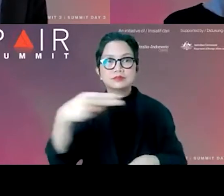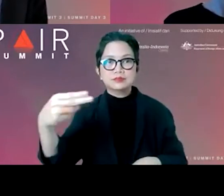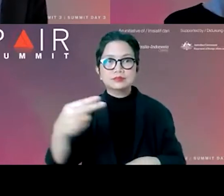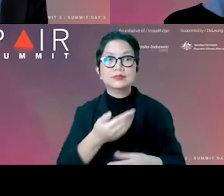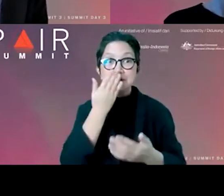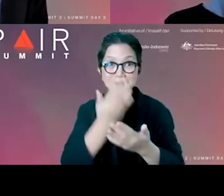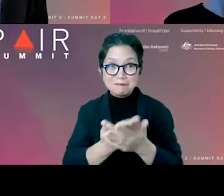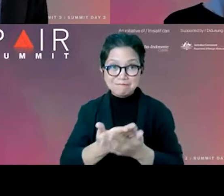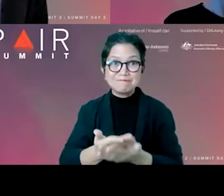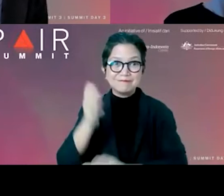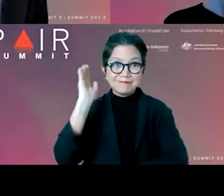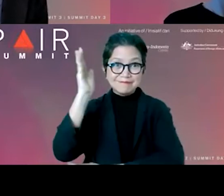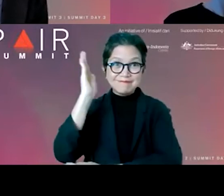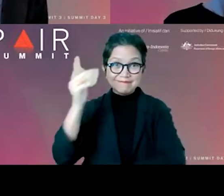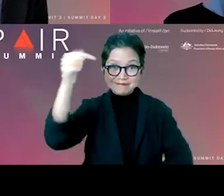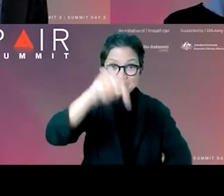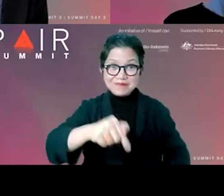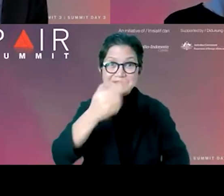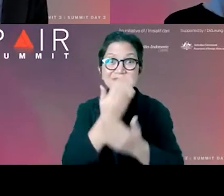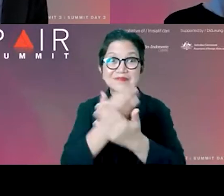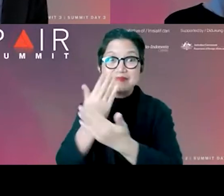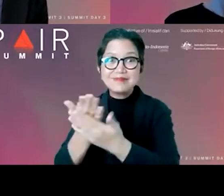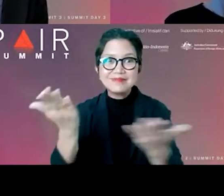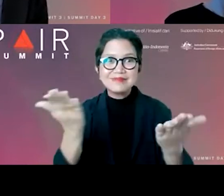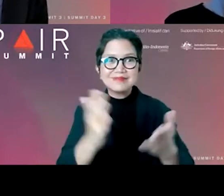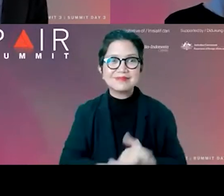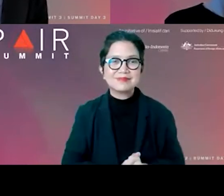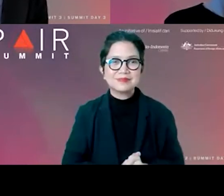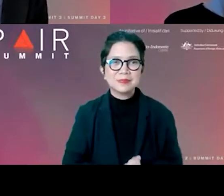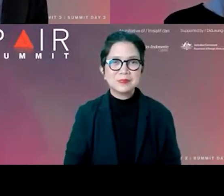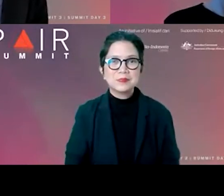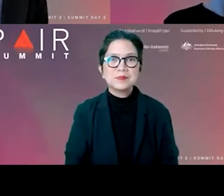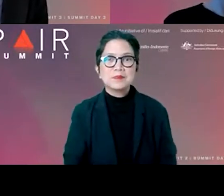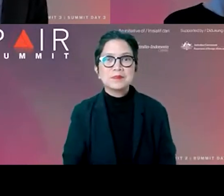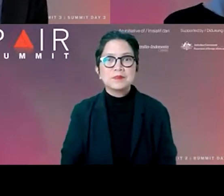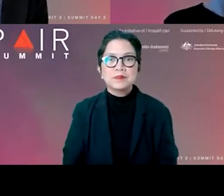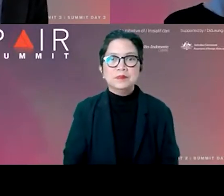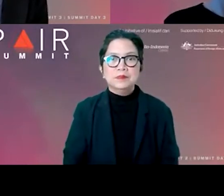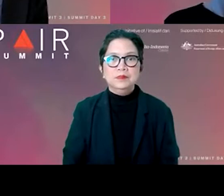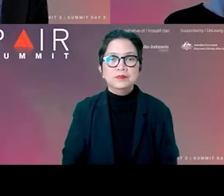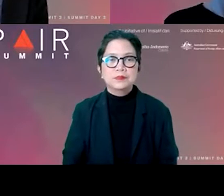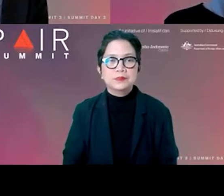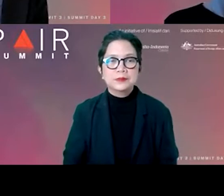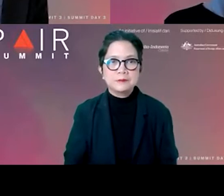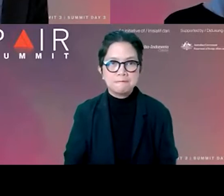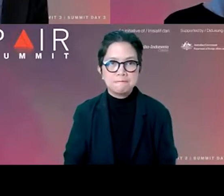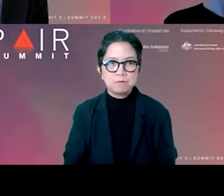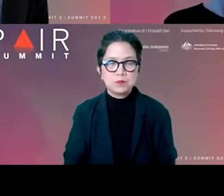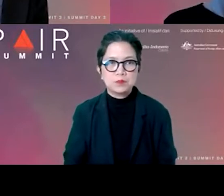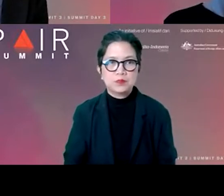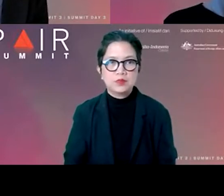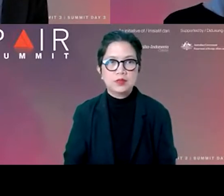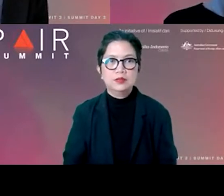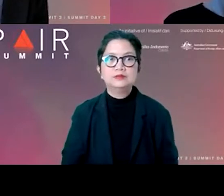appreciated. I think that perhaps what we do need to do is understand